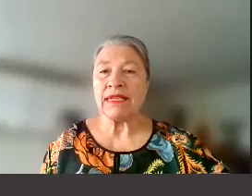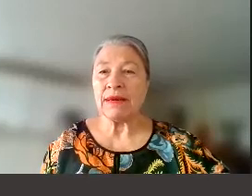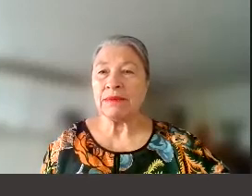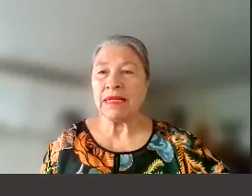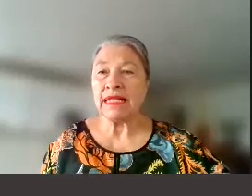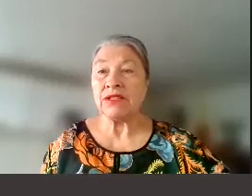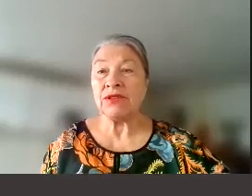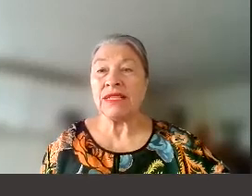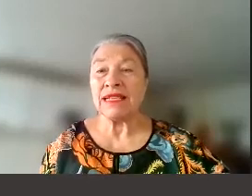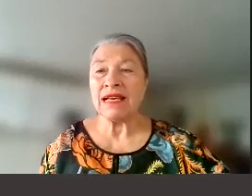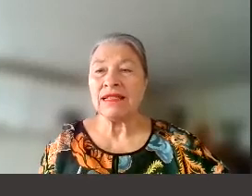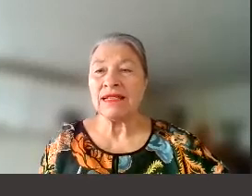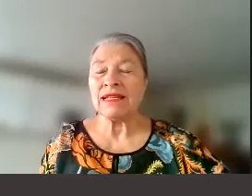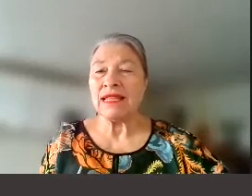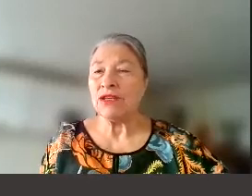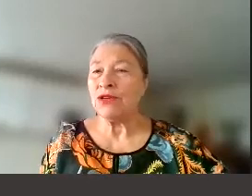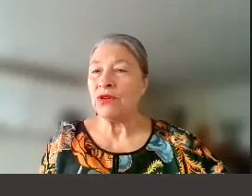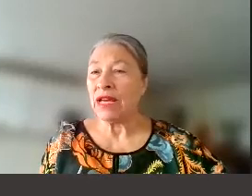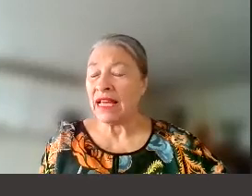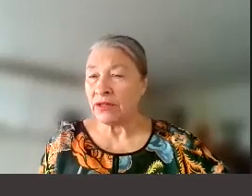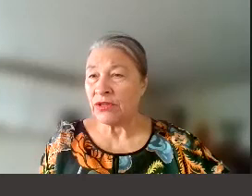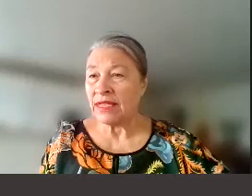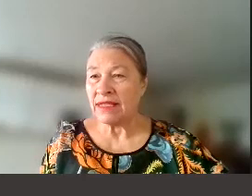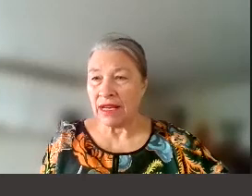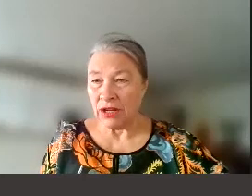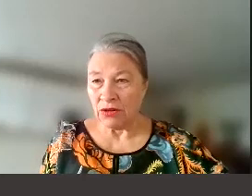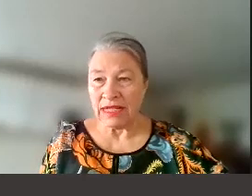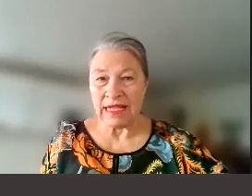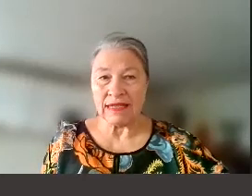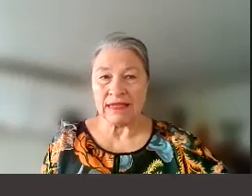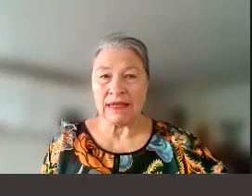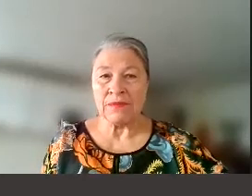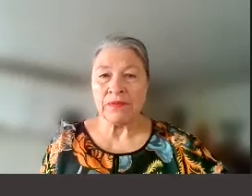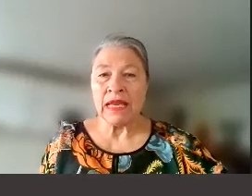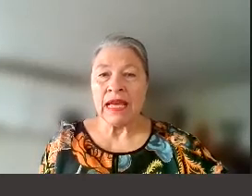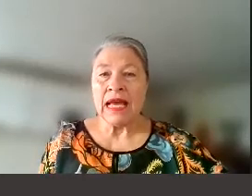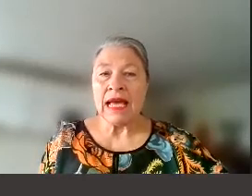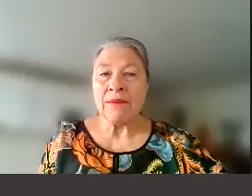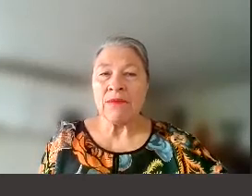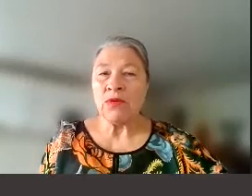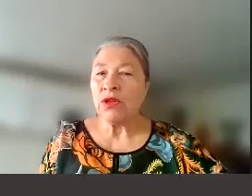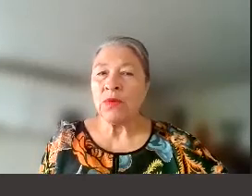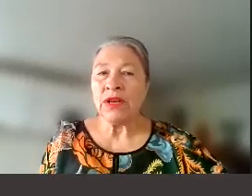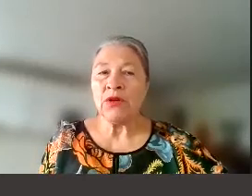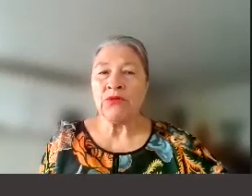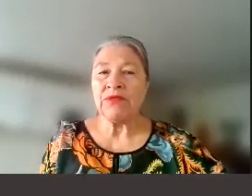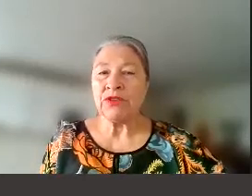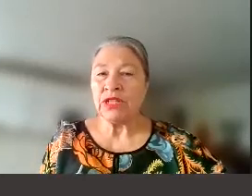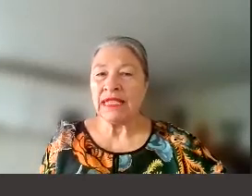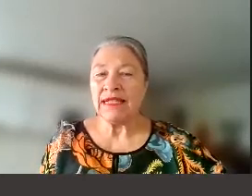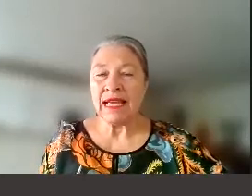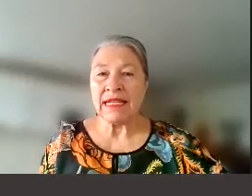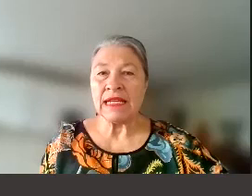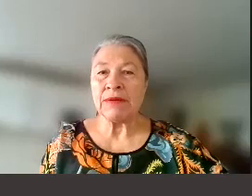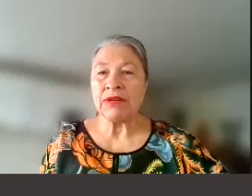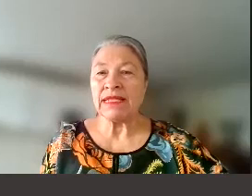migrants' adaptability to disasters in their new countries and contexts. Although we know